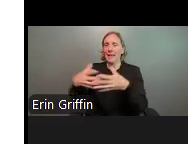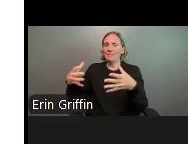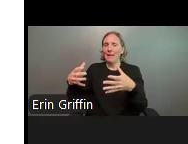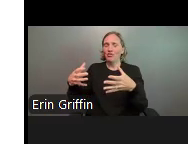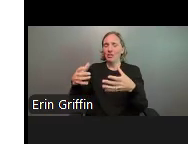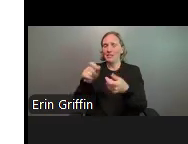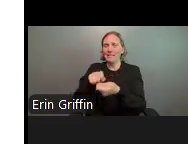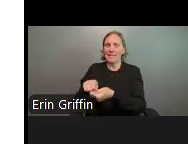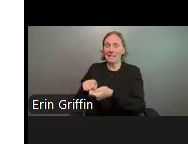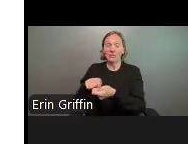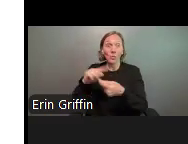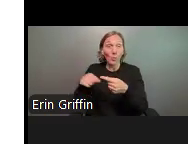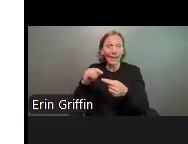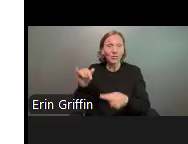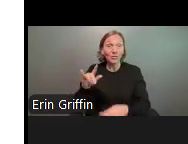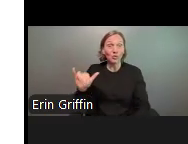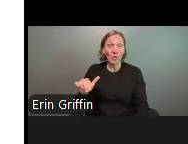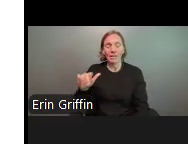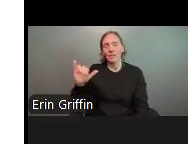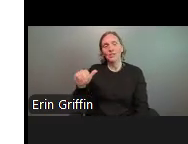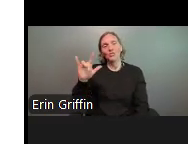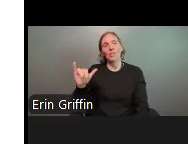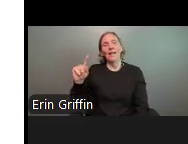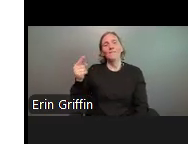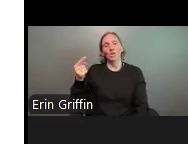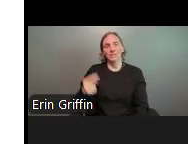1st. Next slide, please.